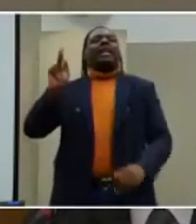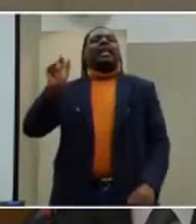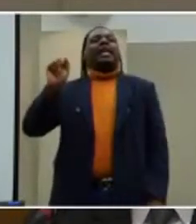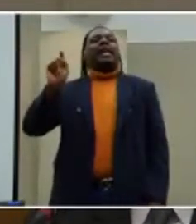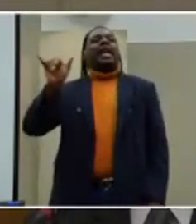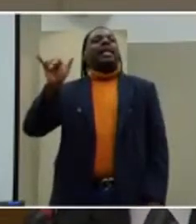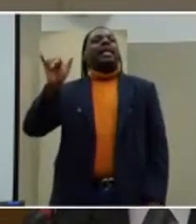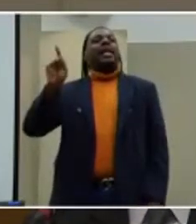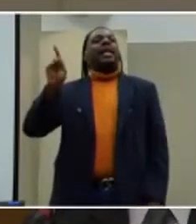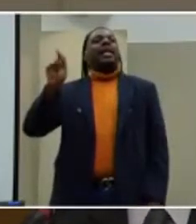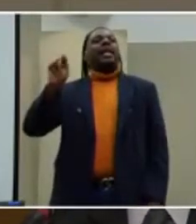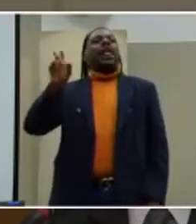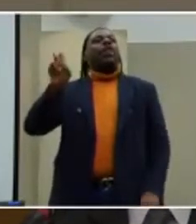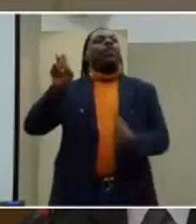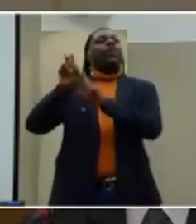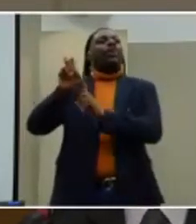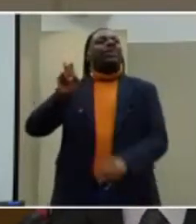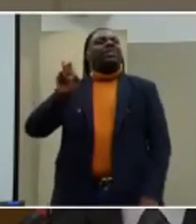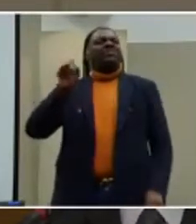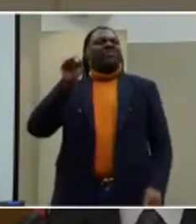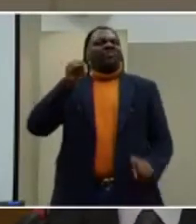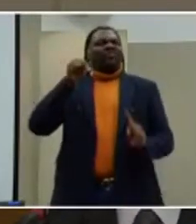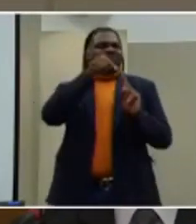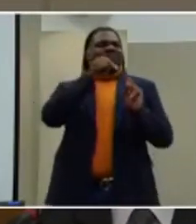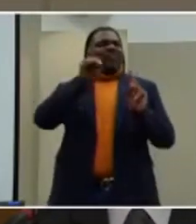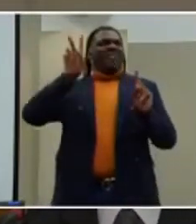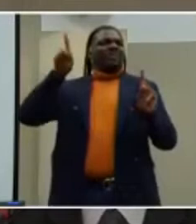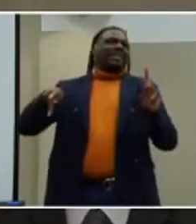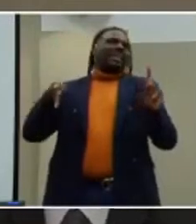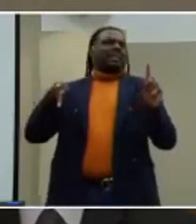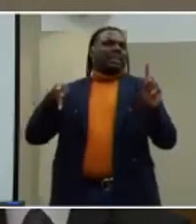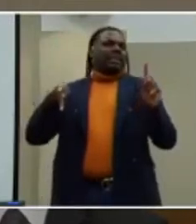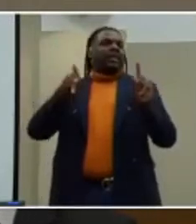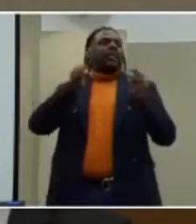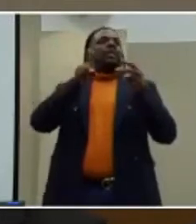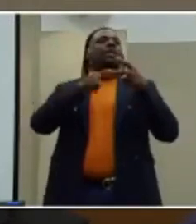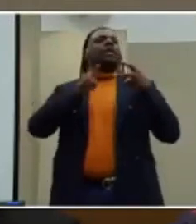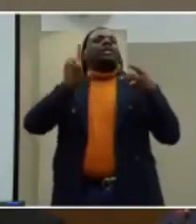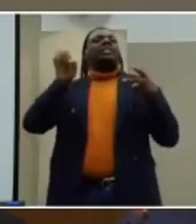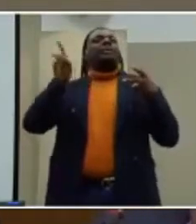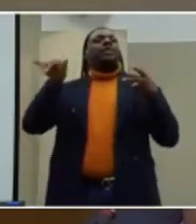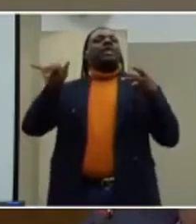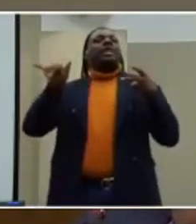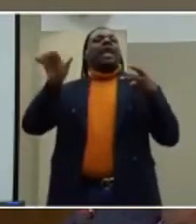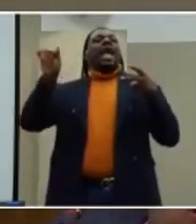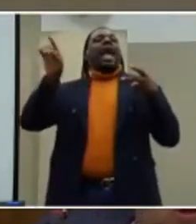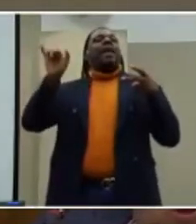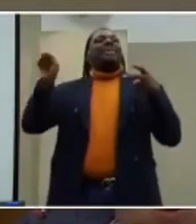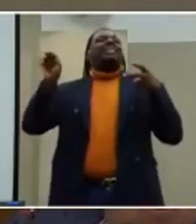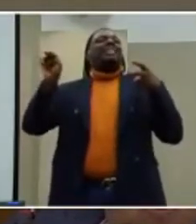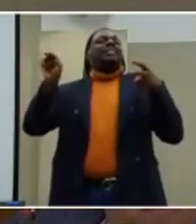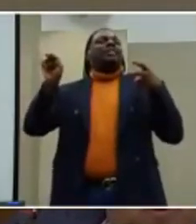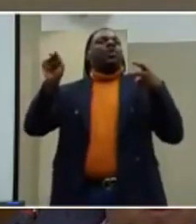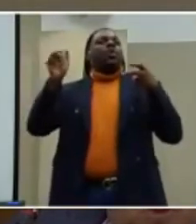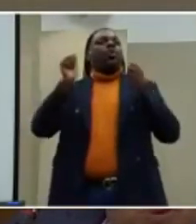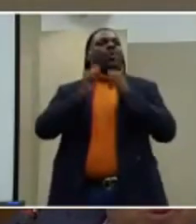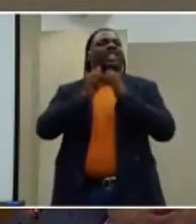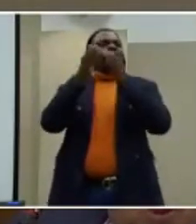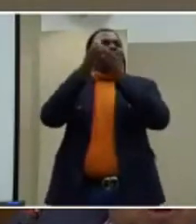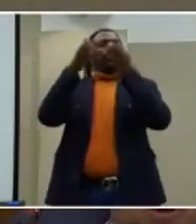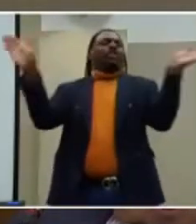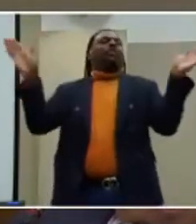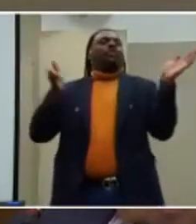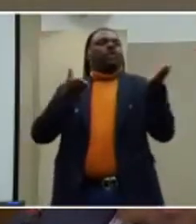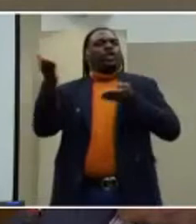Katie is Vice Chair of the United States Access Board, and she's also the Deputy Administrator at the U.S. General Services